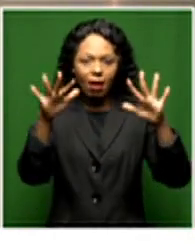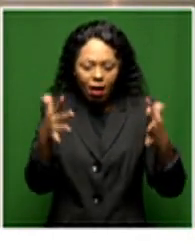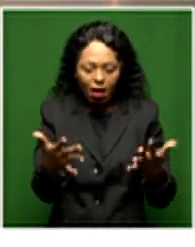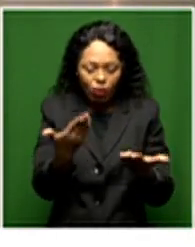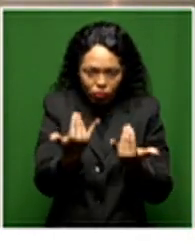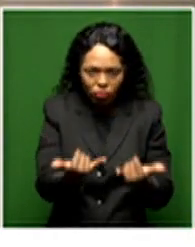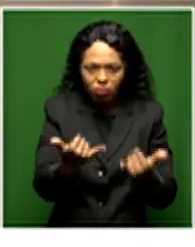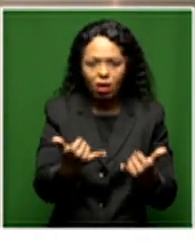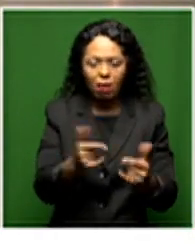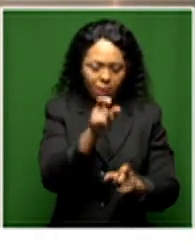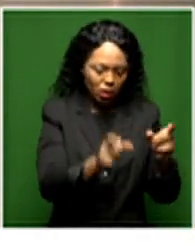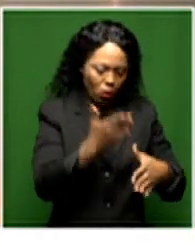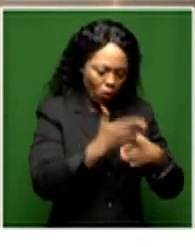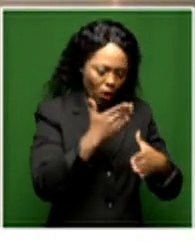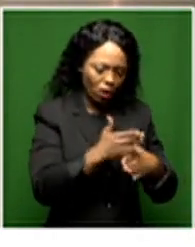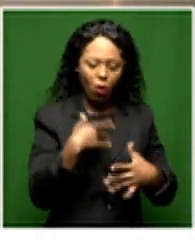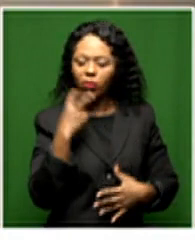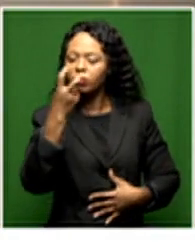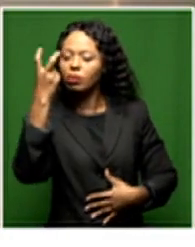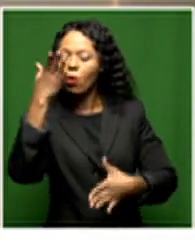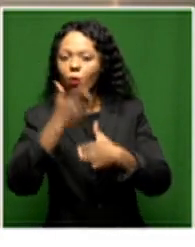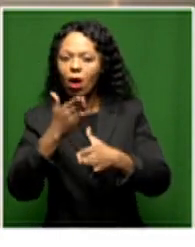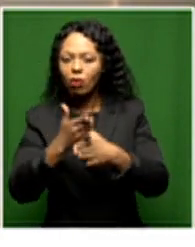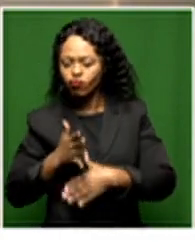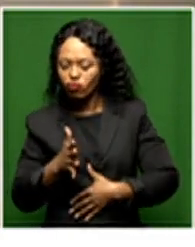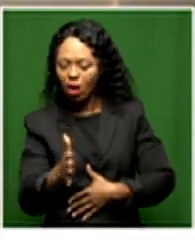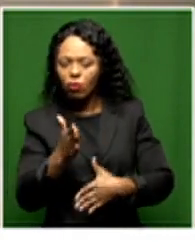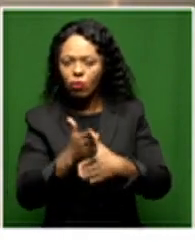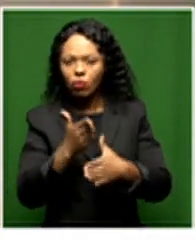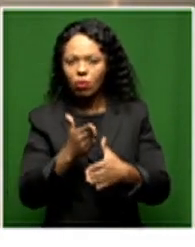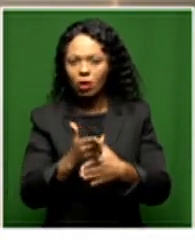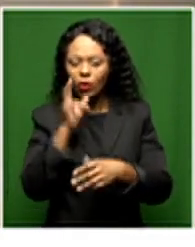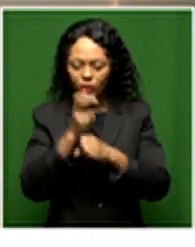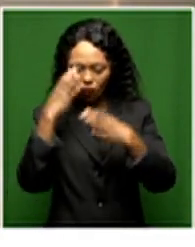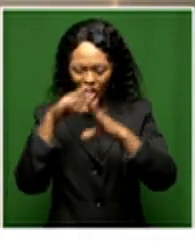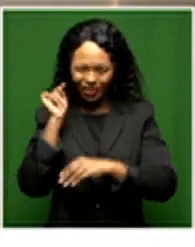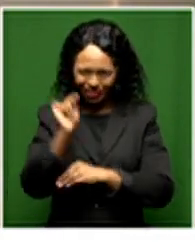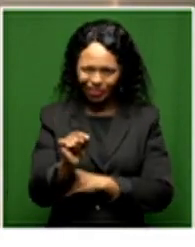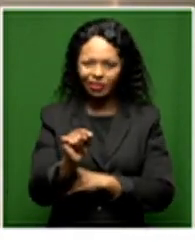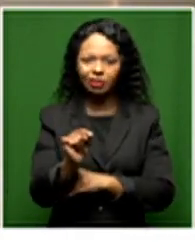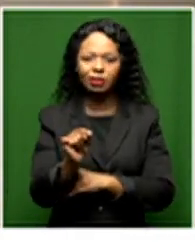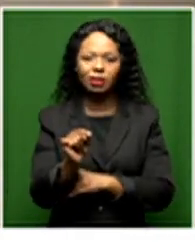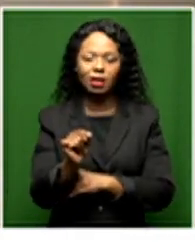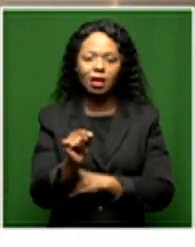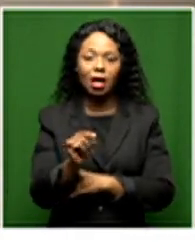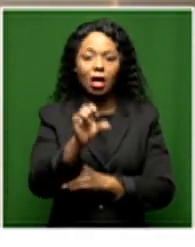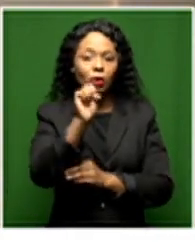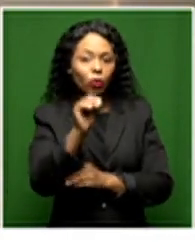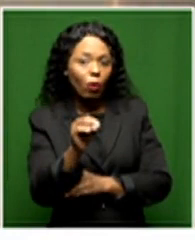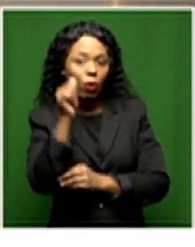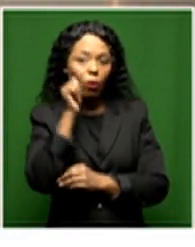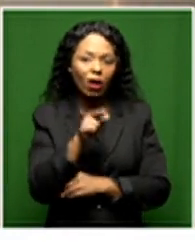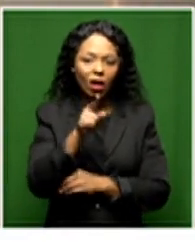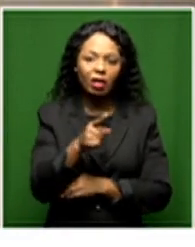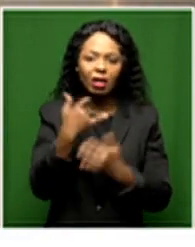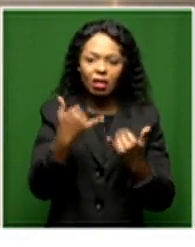are currently working or perhaps looking for work into a new skill set is really what we have to focus on. And so when Minister Patel speaks about